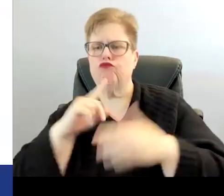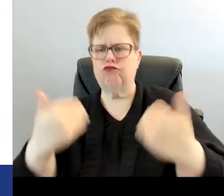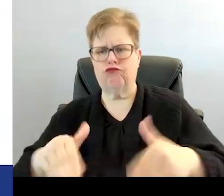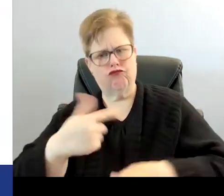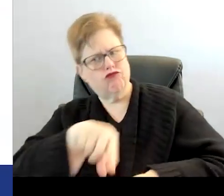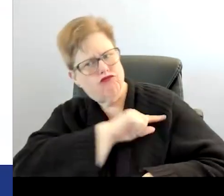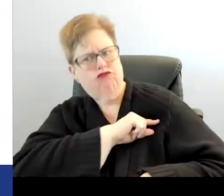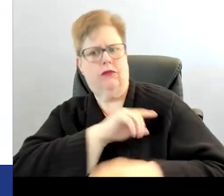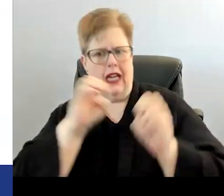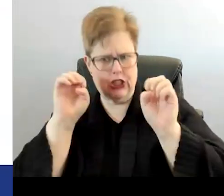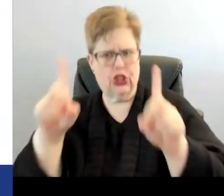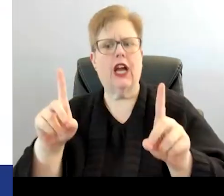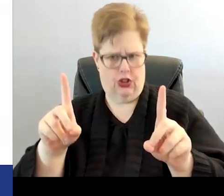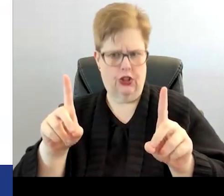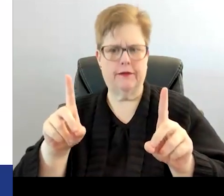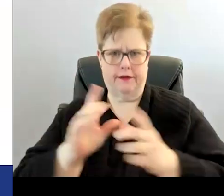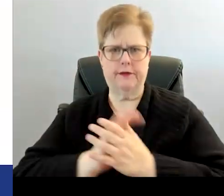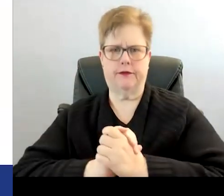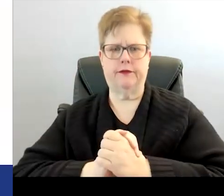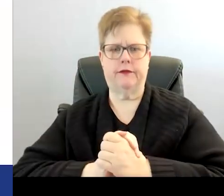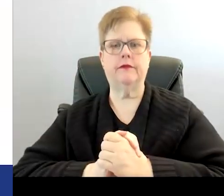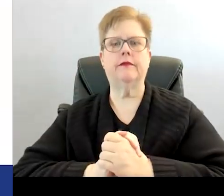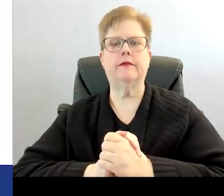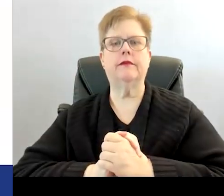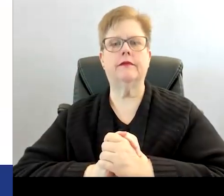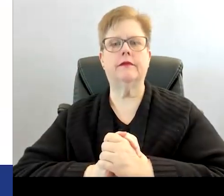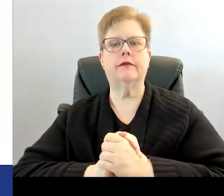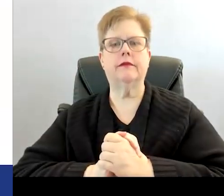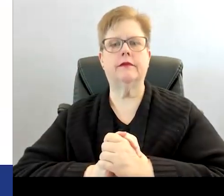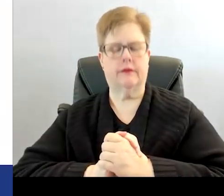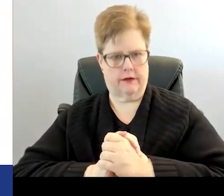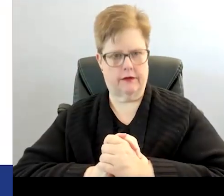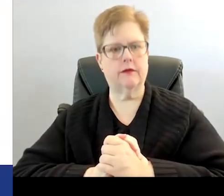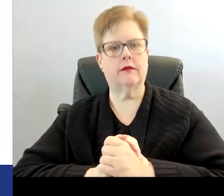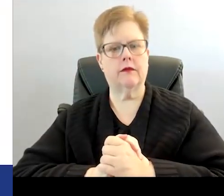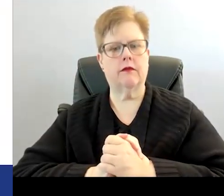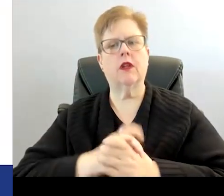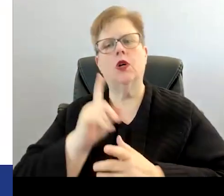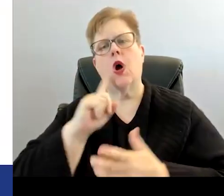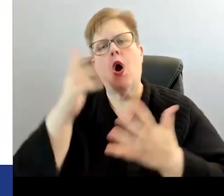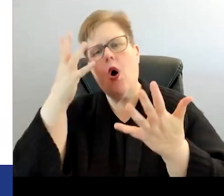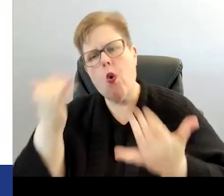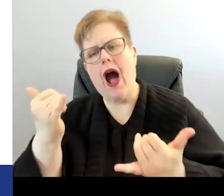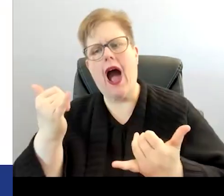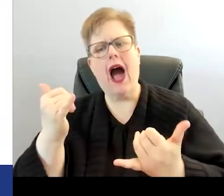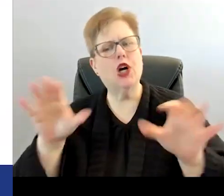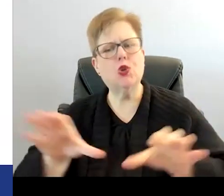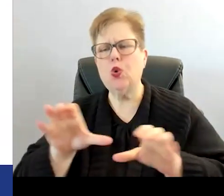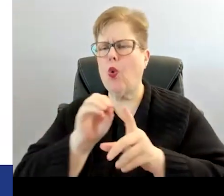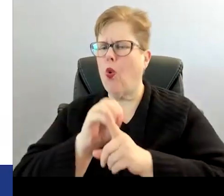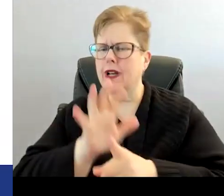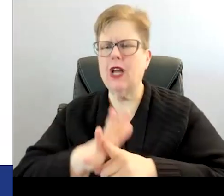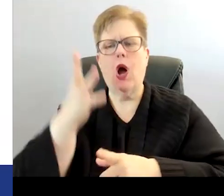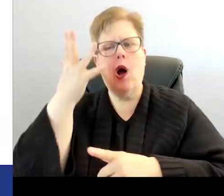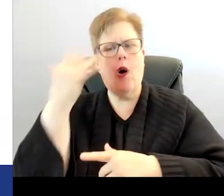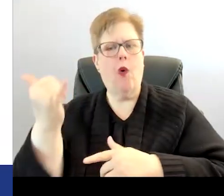quality education. And so with all of that in mind, why do orientation? Why spend this time